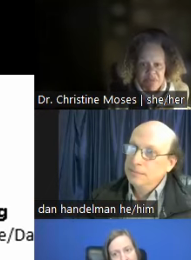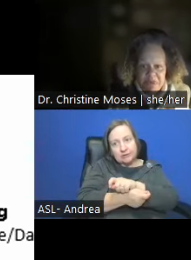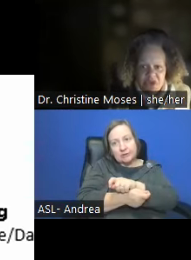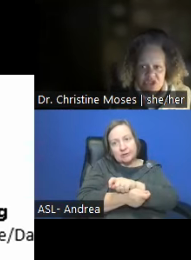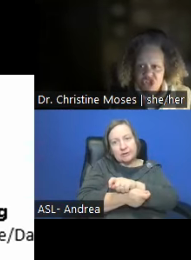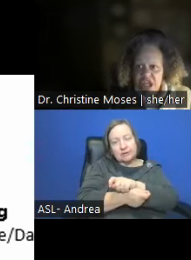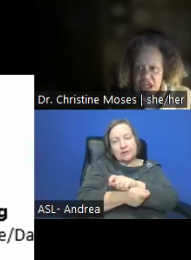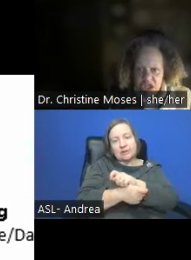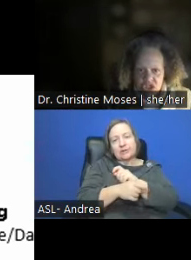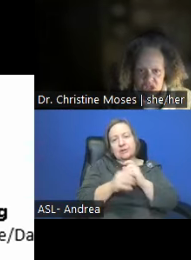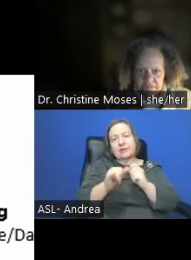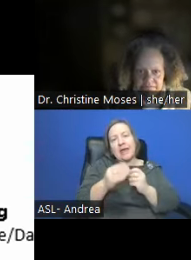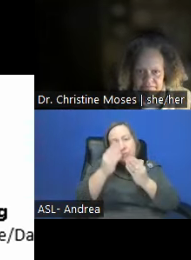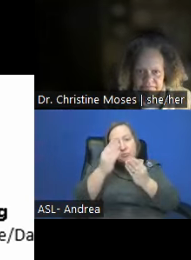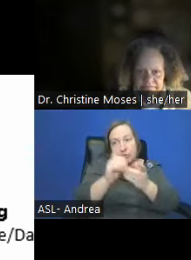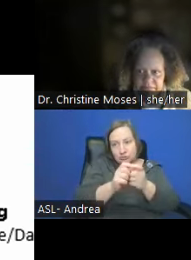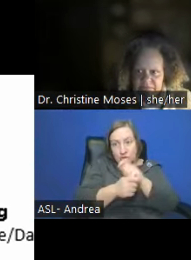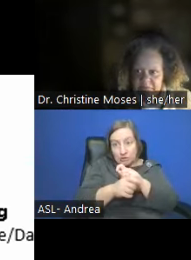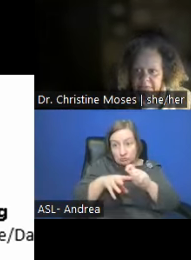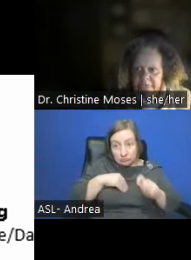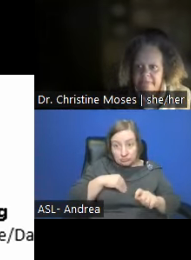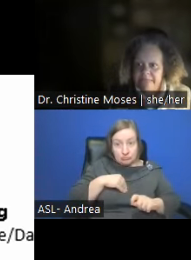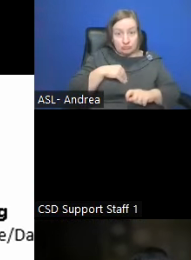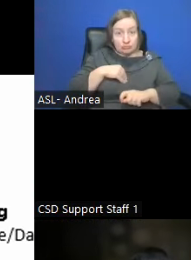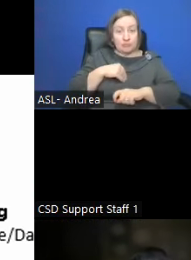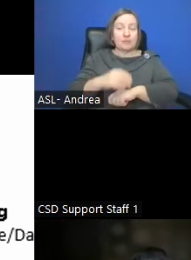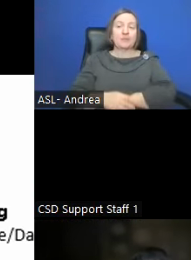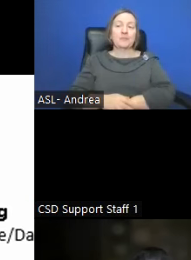making the proposed change.